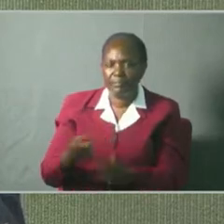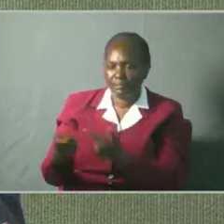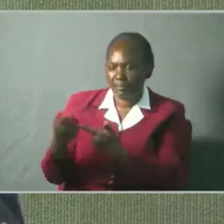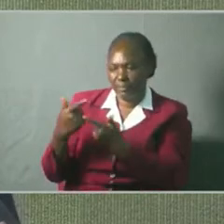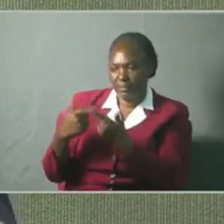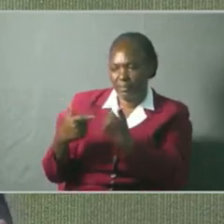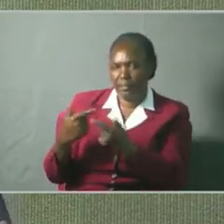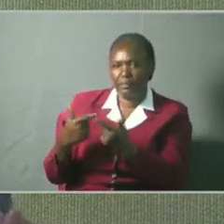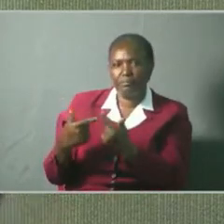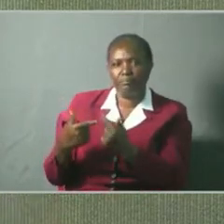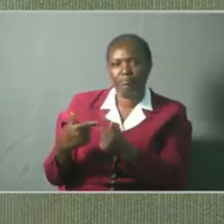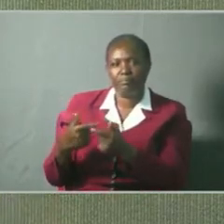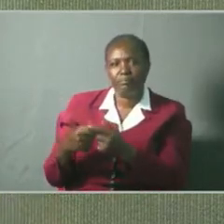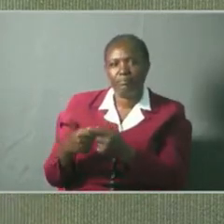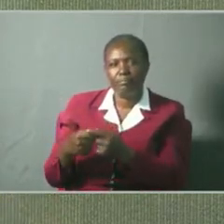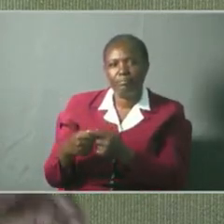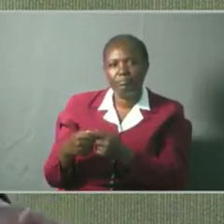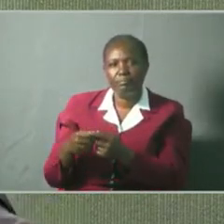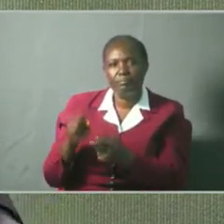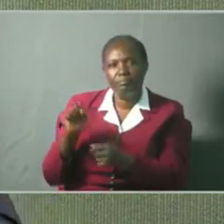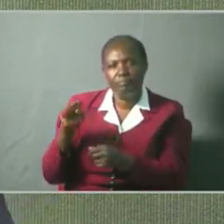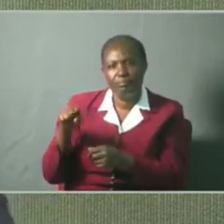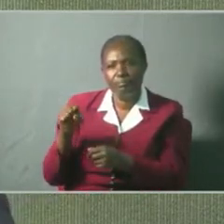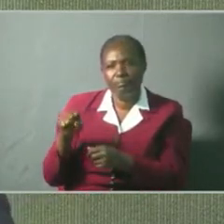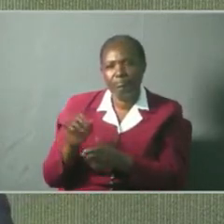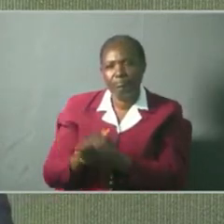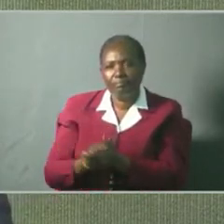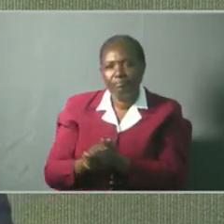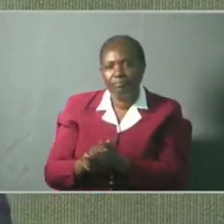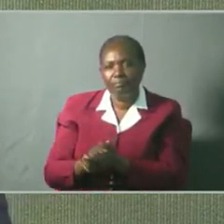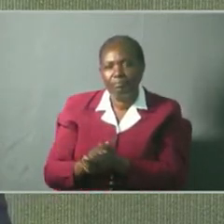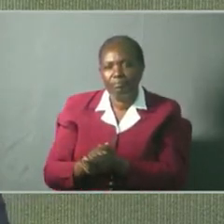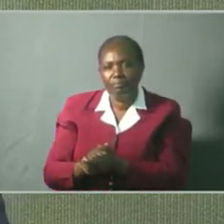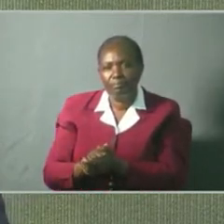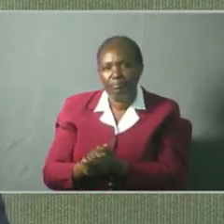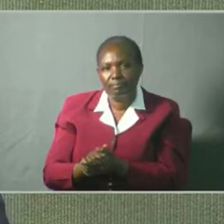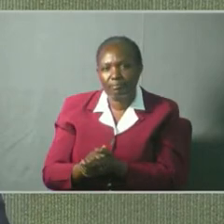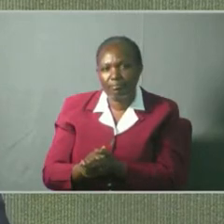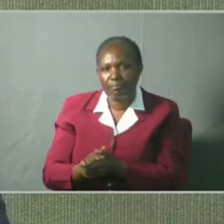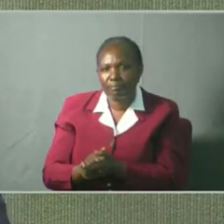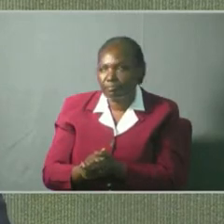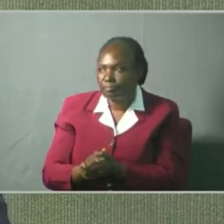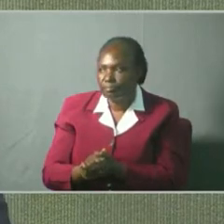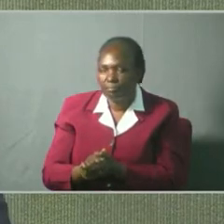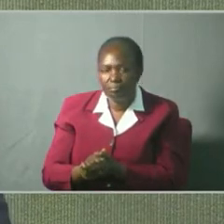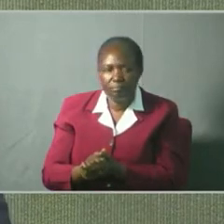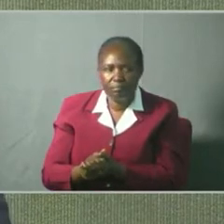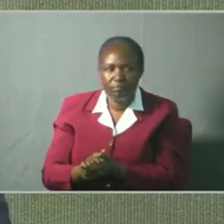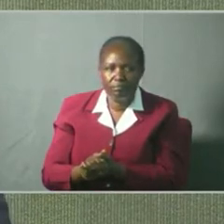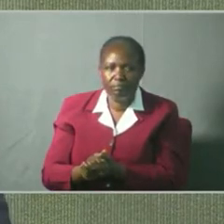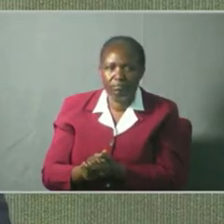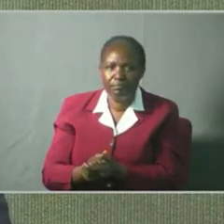with a testimony? We are giving. Yes, my sister, I've seen you.